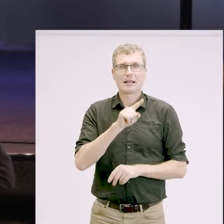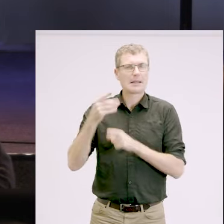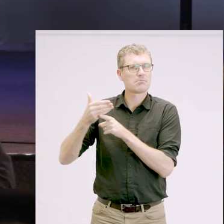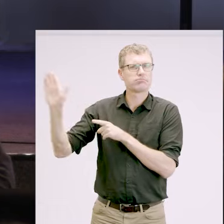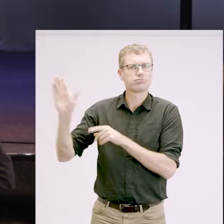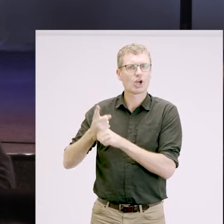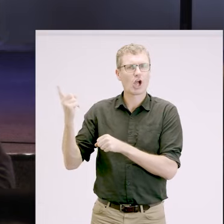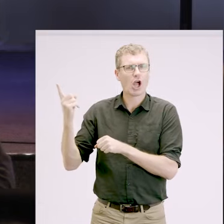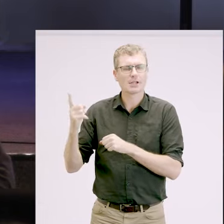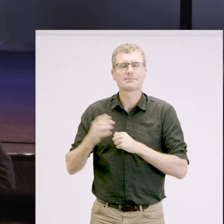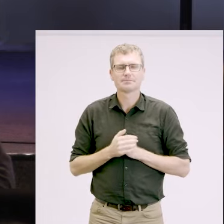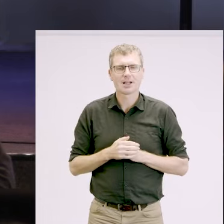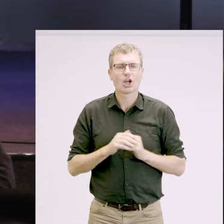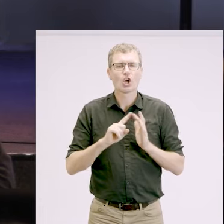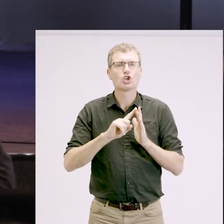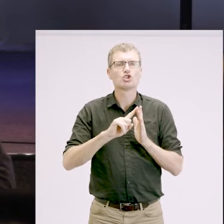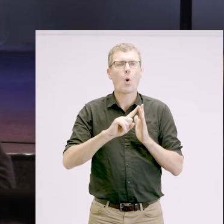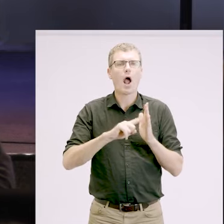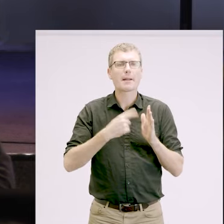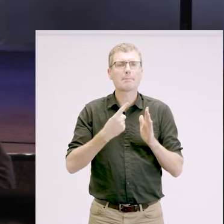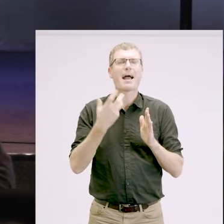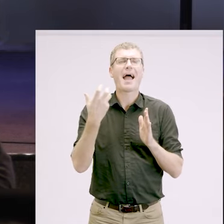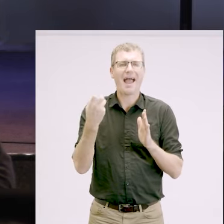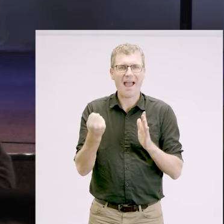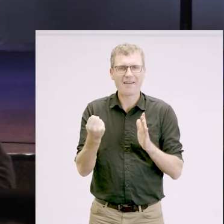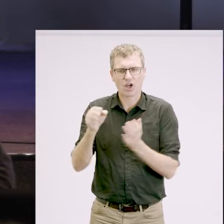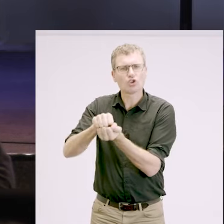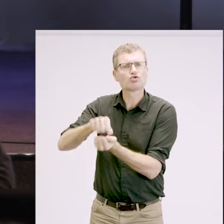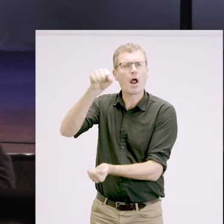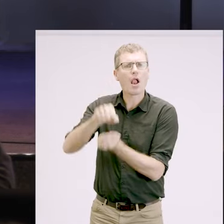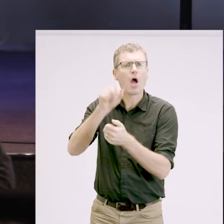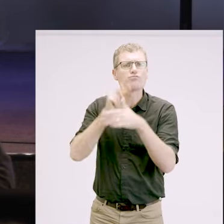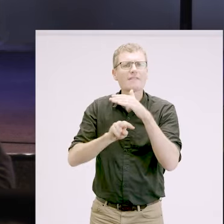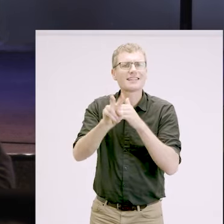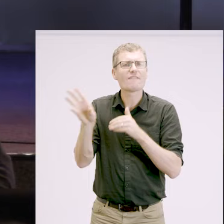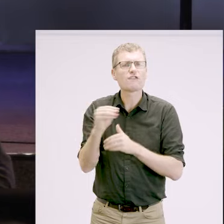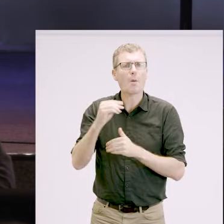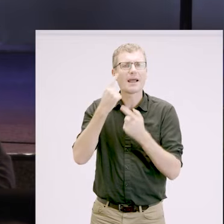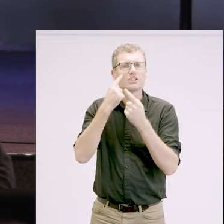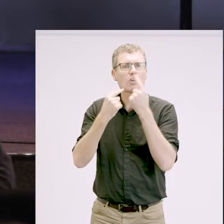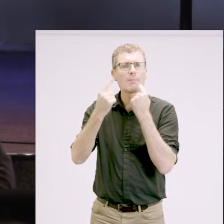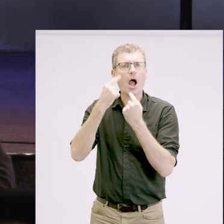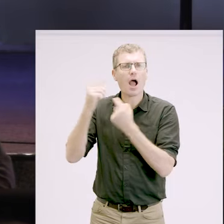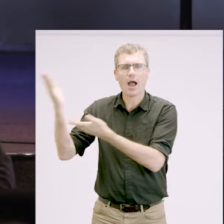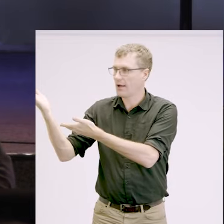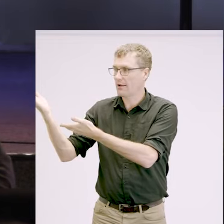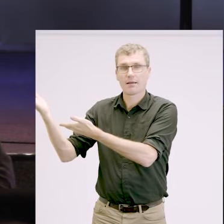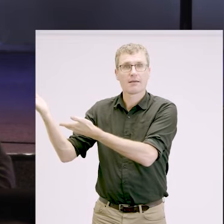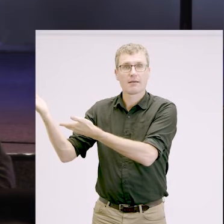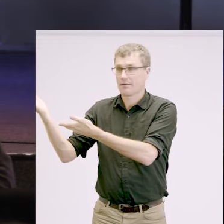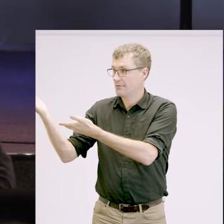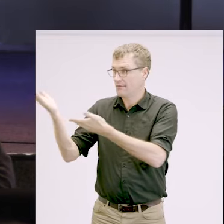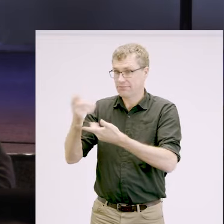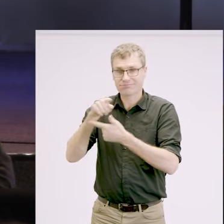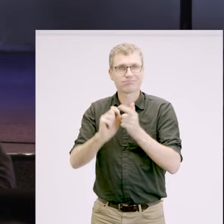like, oh. That's the right response. Jehoiakim burned a prophetic scroll that Jeremiah the prophet wrote, giving